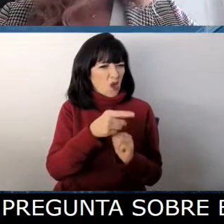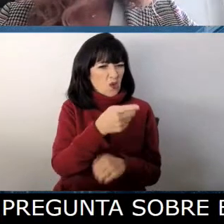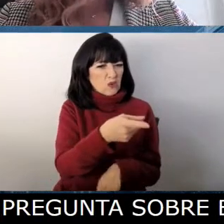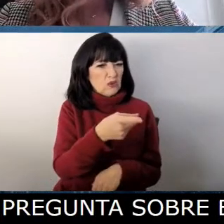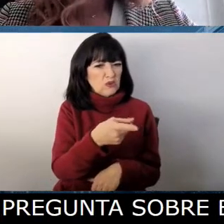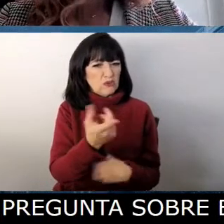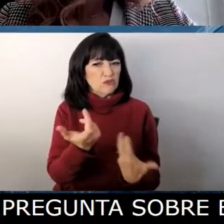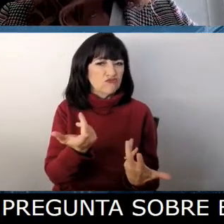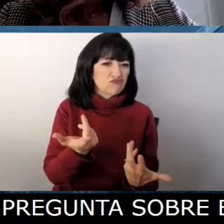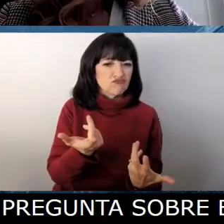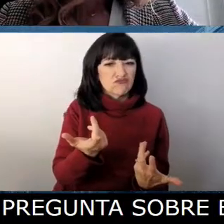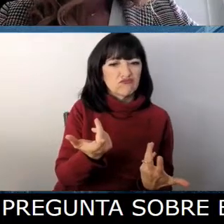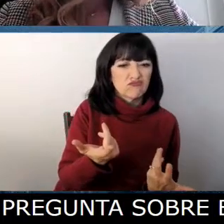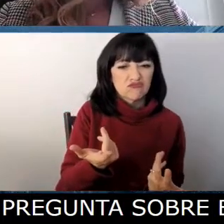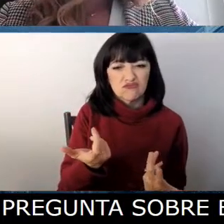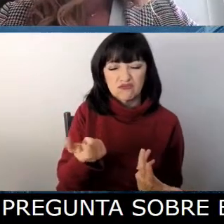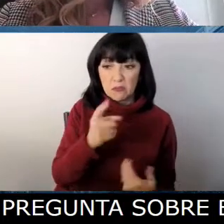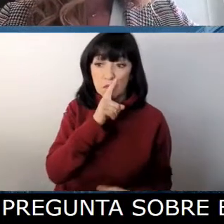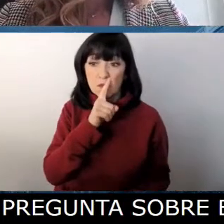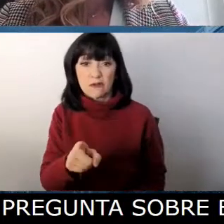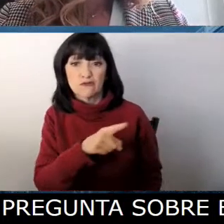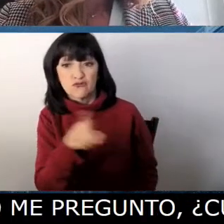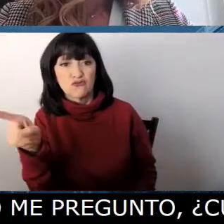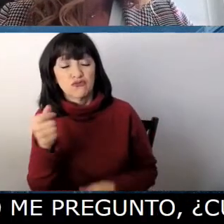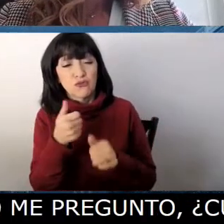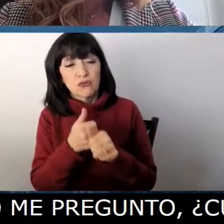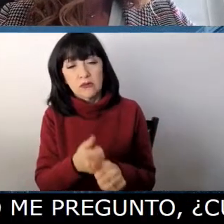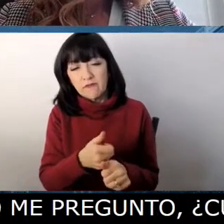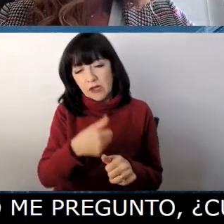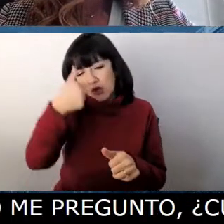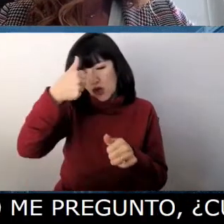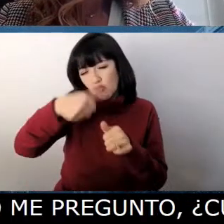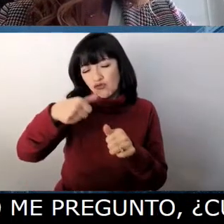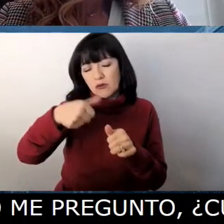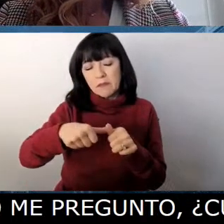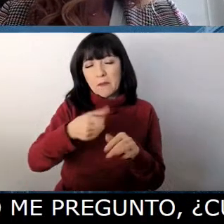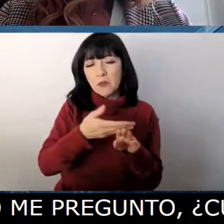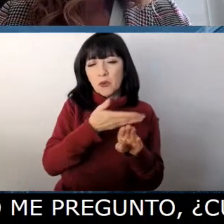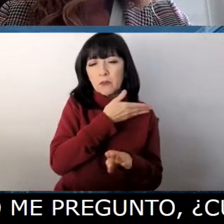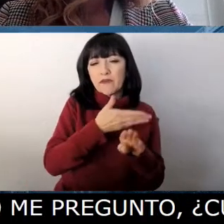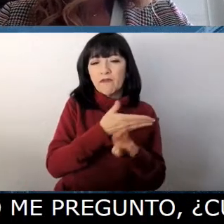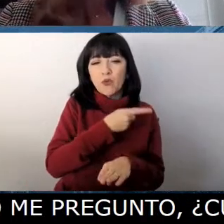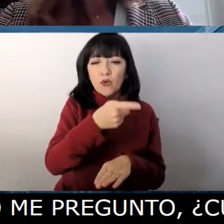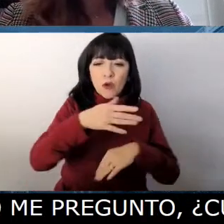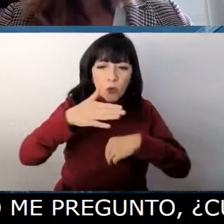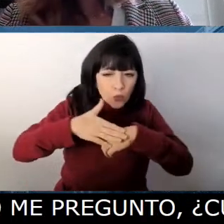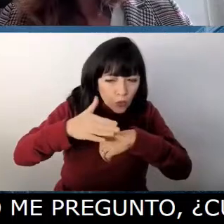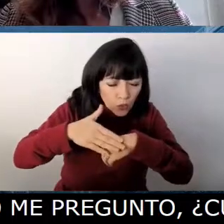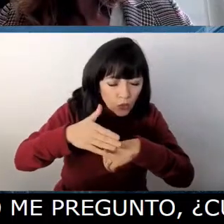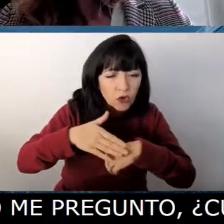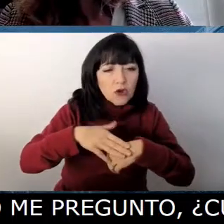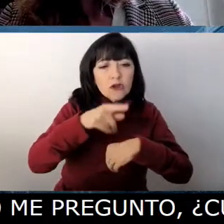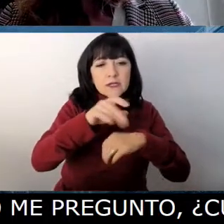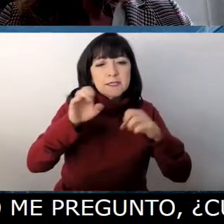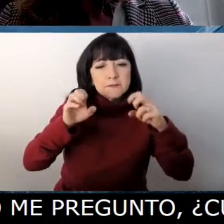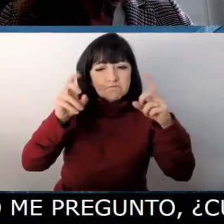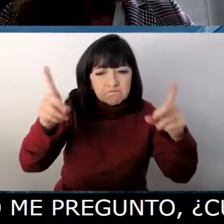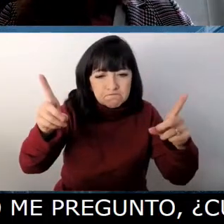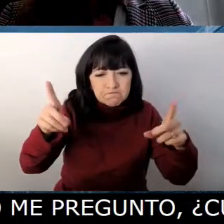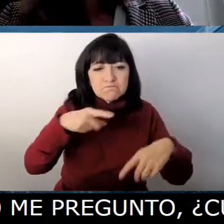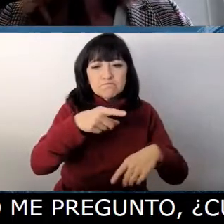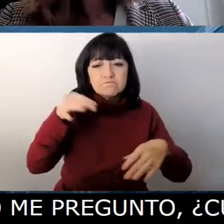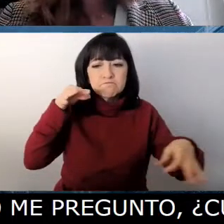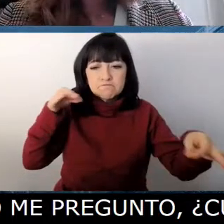early on in the pandemic, you provided education and some warnings, and last winter kind of shifted to a zero